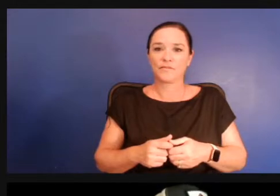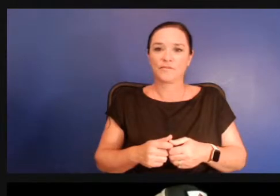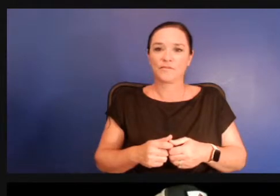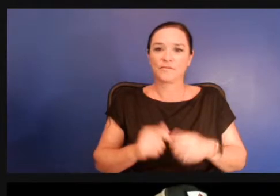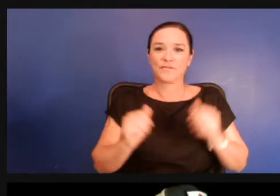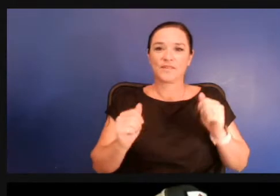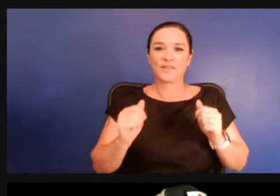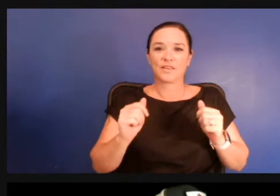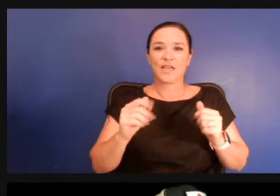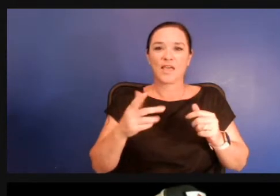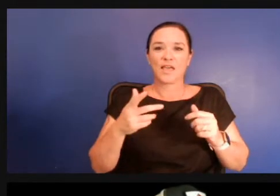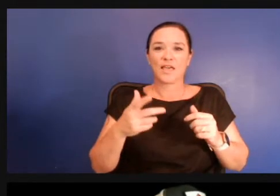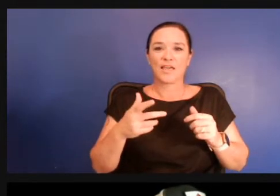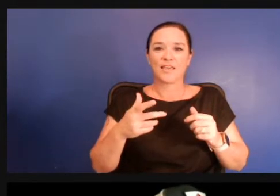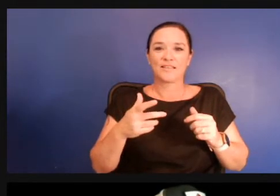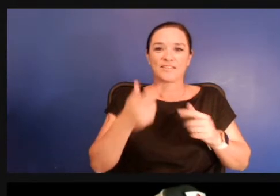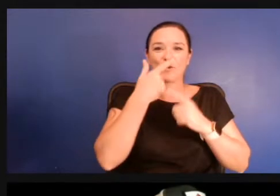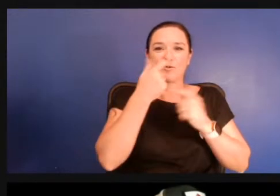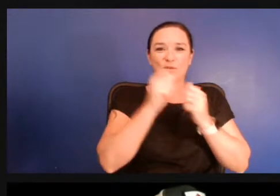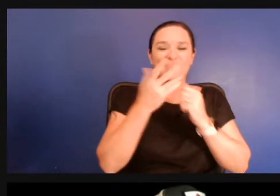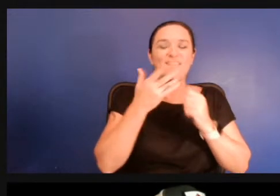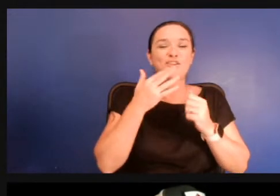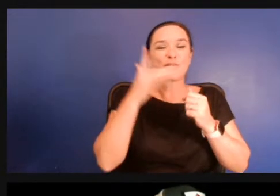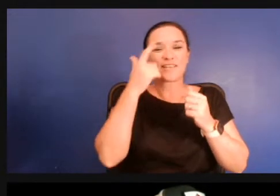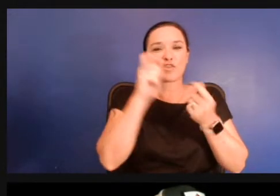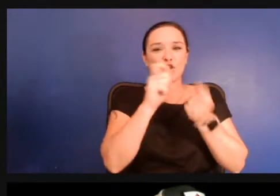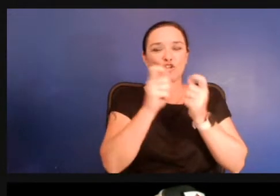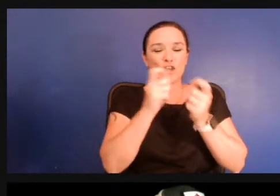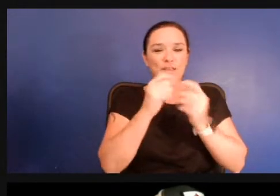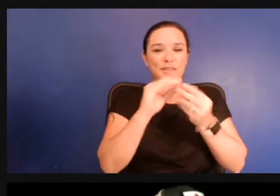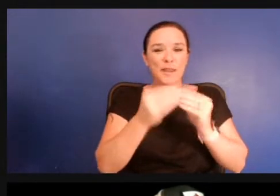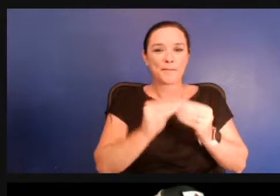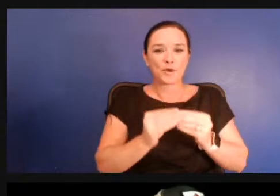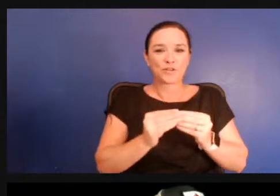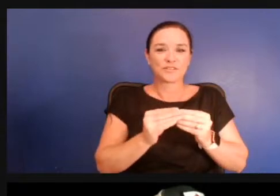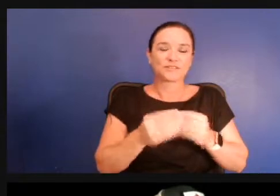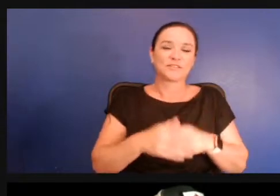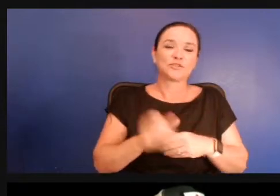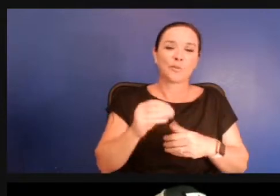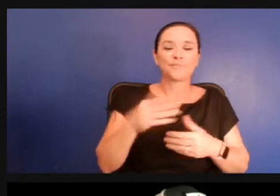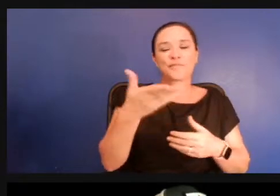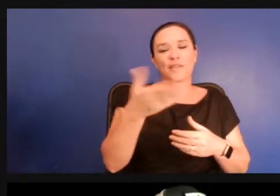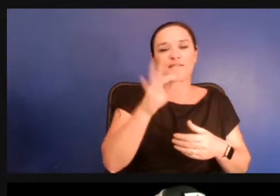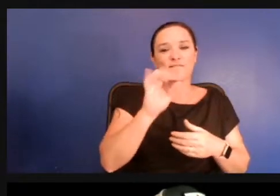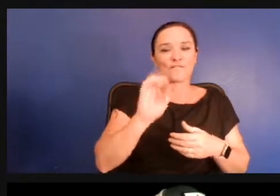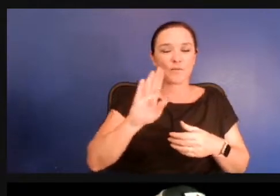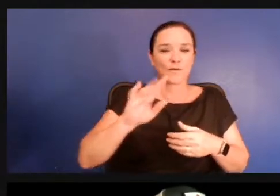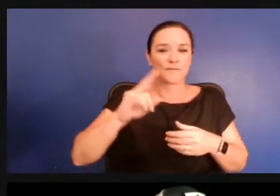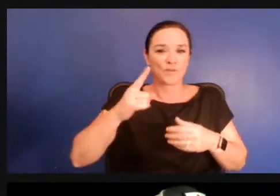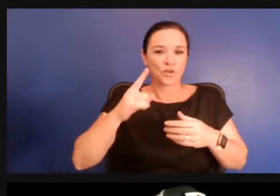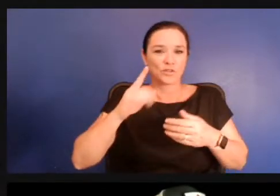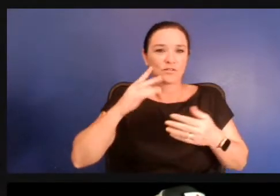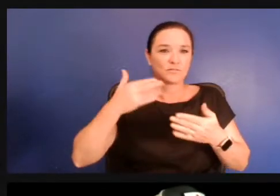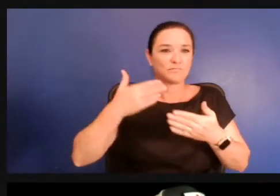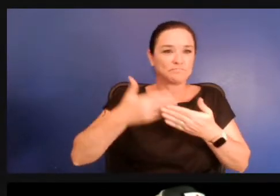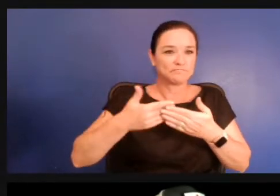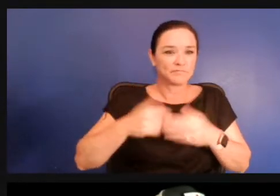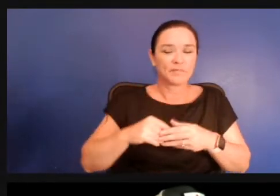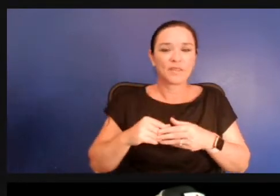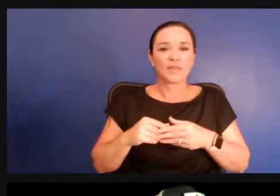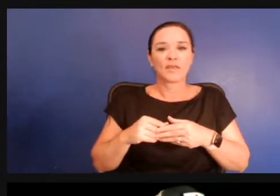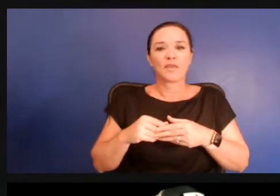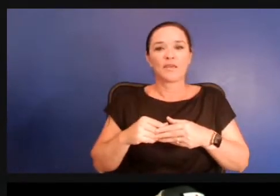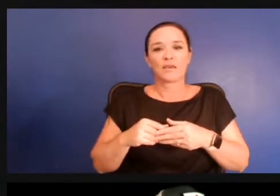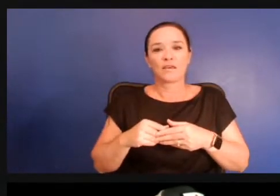little bit psychedelic right there. So that was it, February 1st. I didn't pull it all the way down to here because it still took a little longer